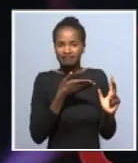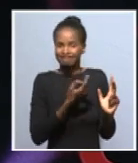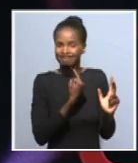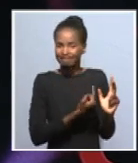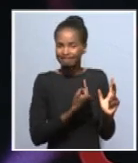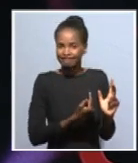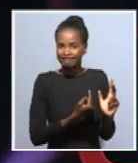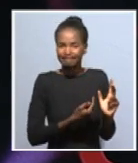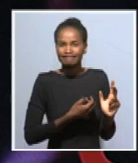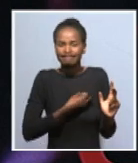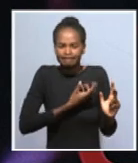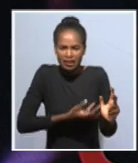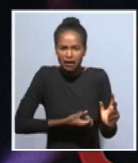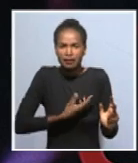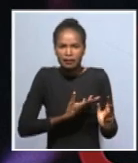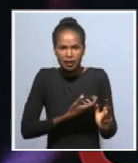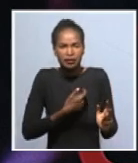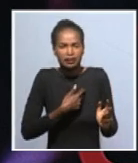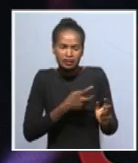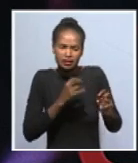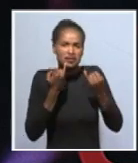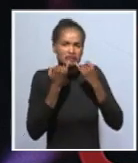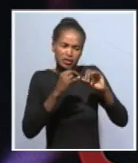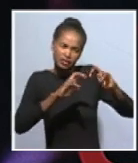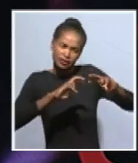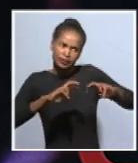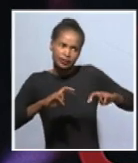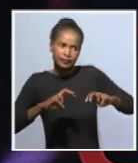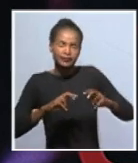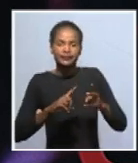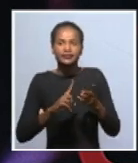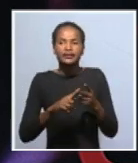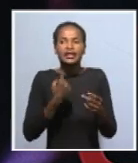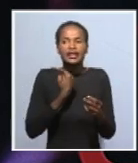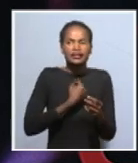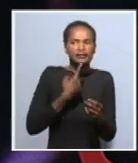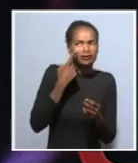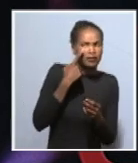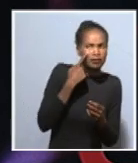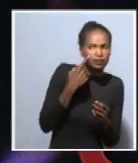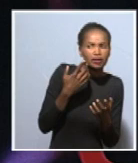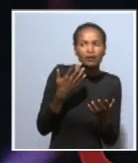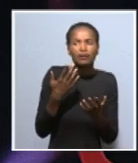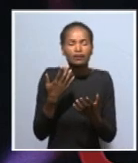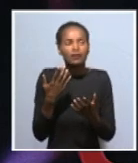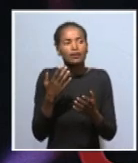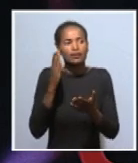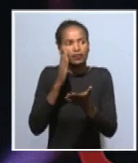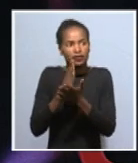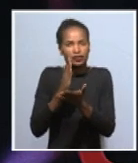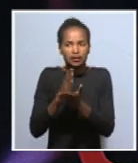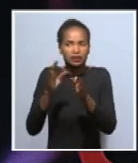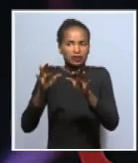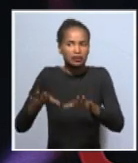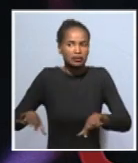You will be able to also co-verify those facts, and I think you will also be able at the end to